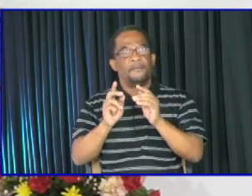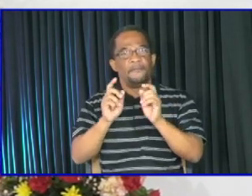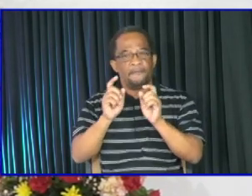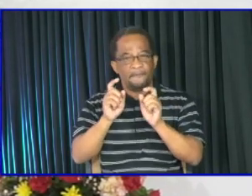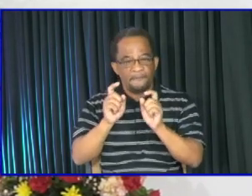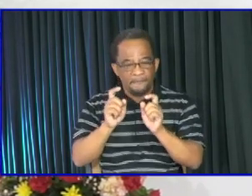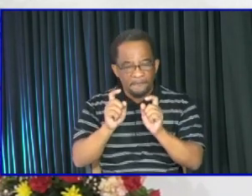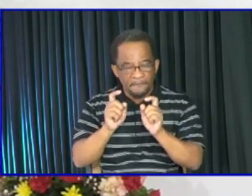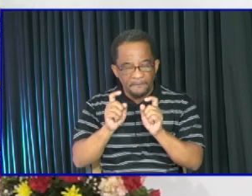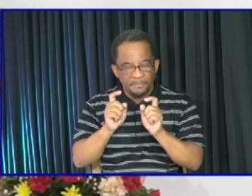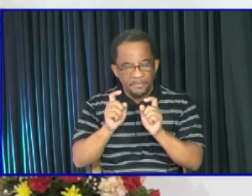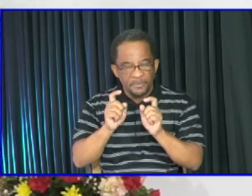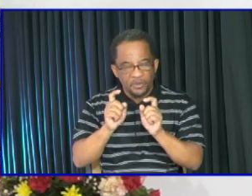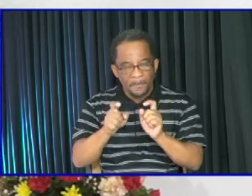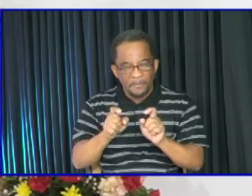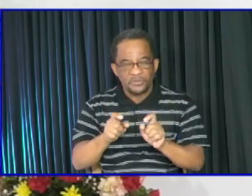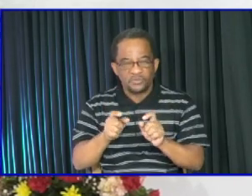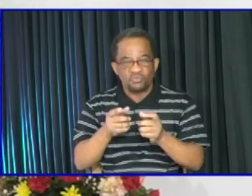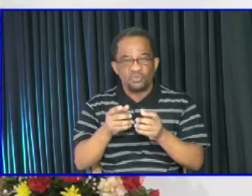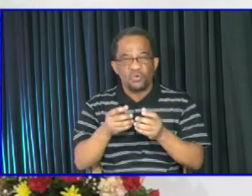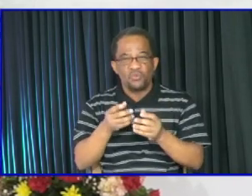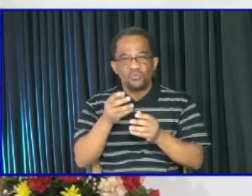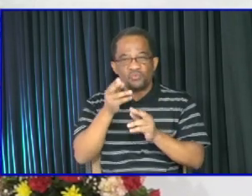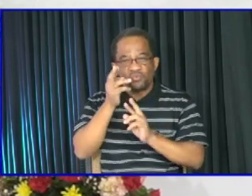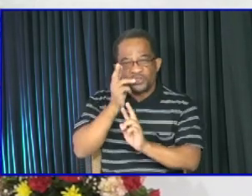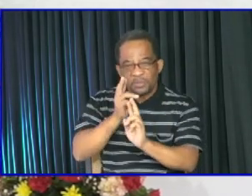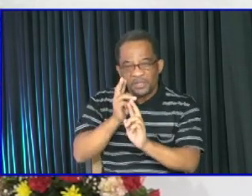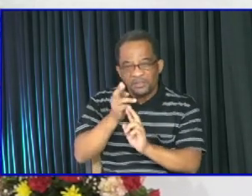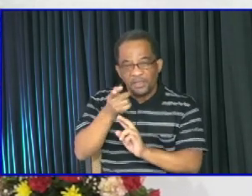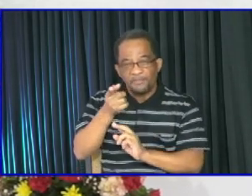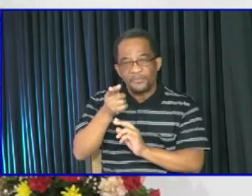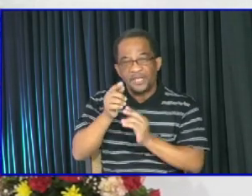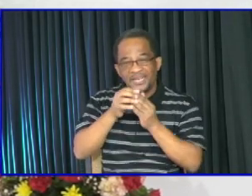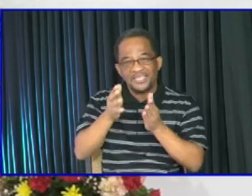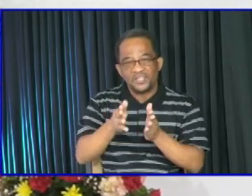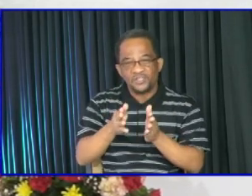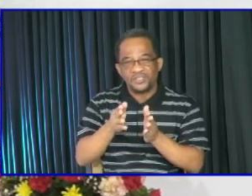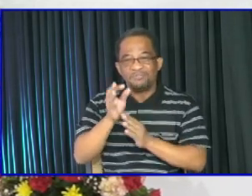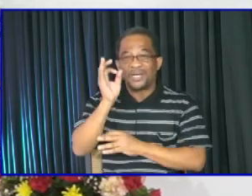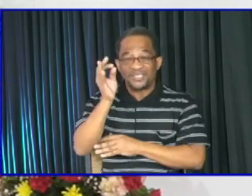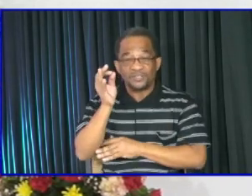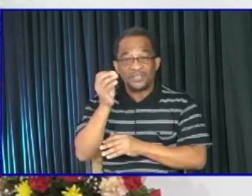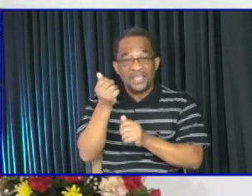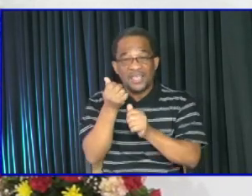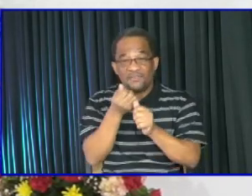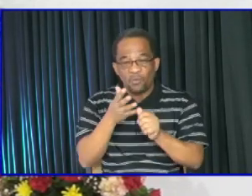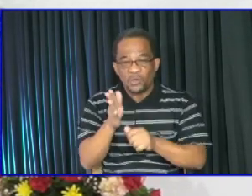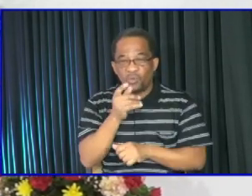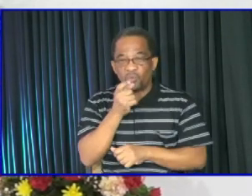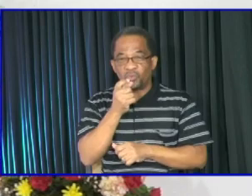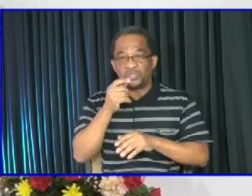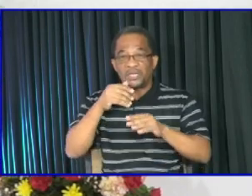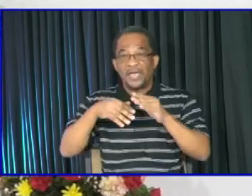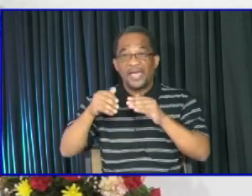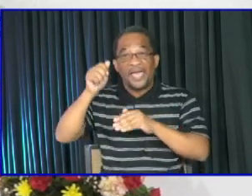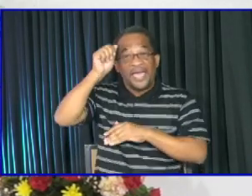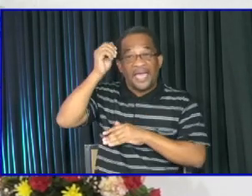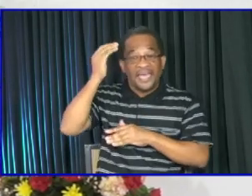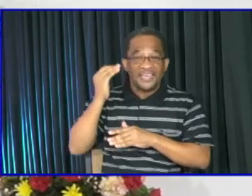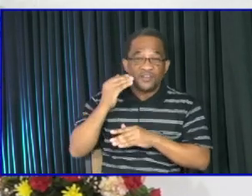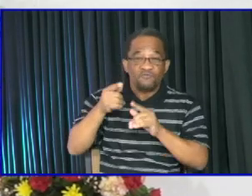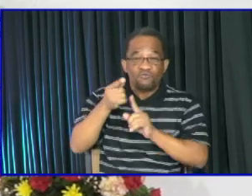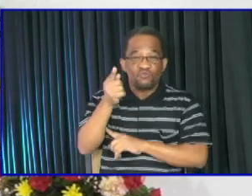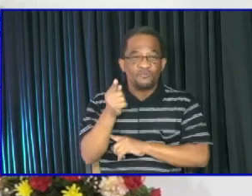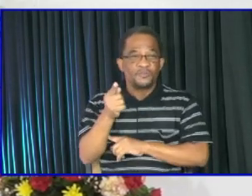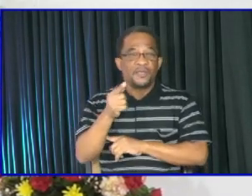to God Himself. So if God reveals a different way for my life, I am going to follow God.